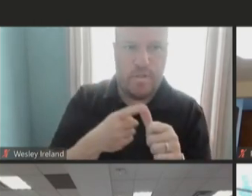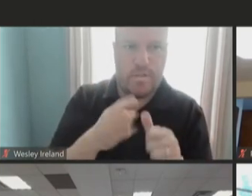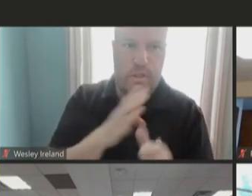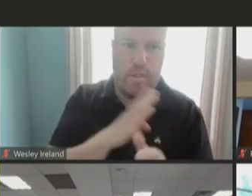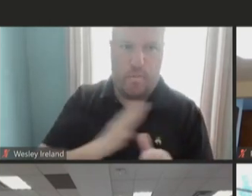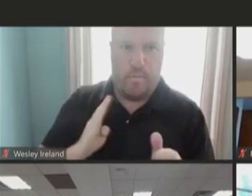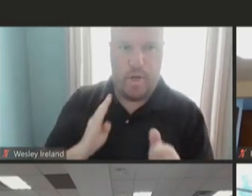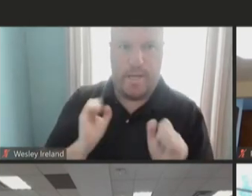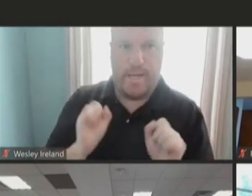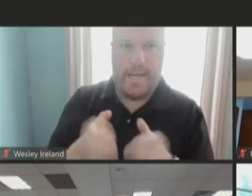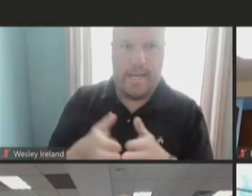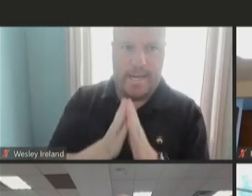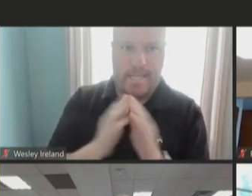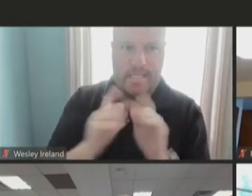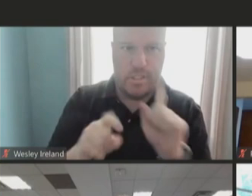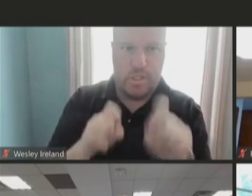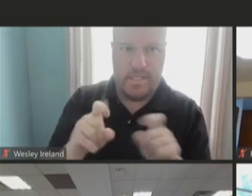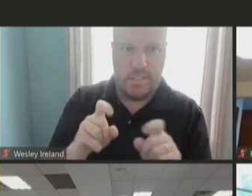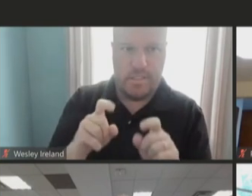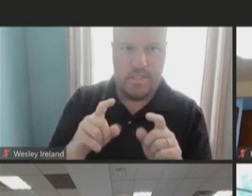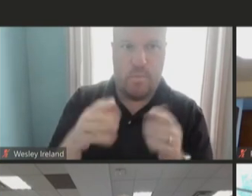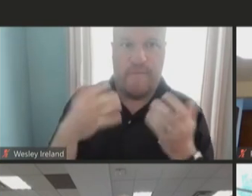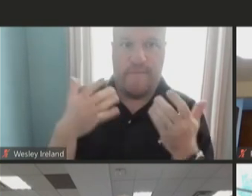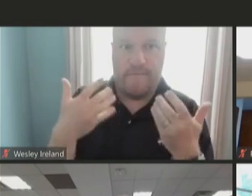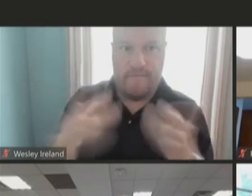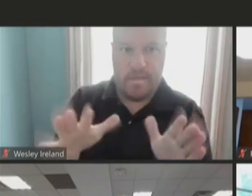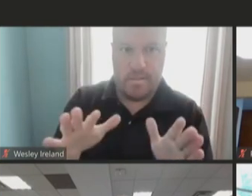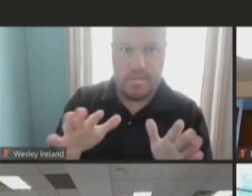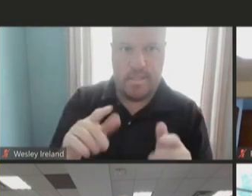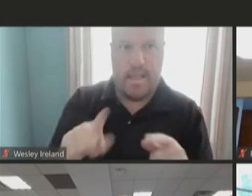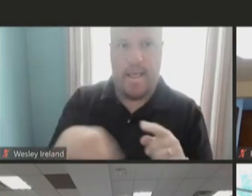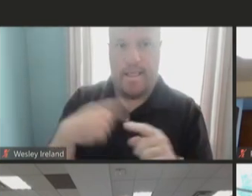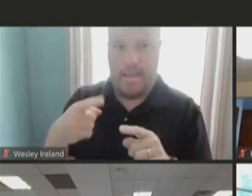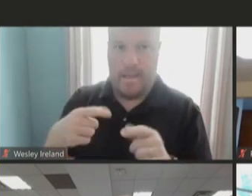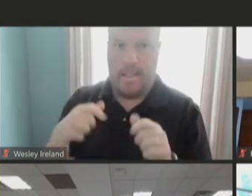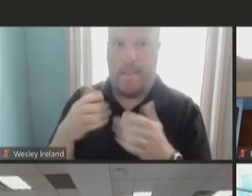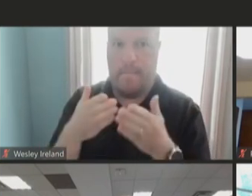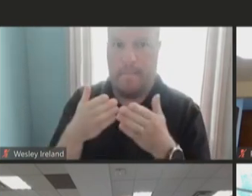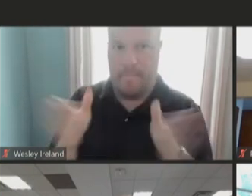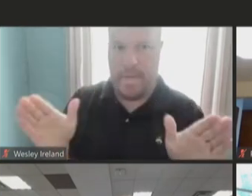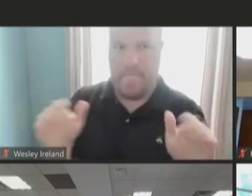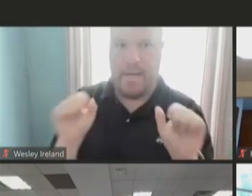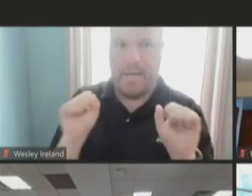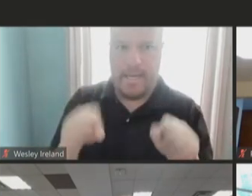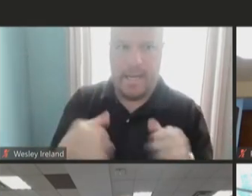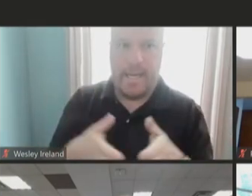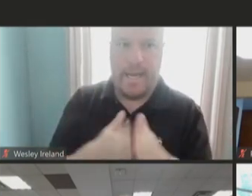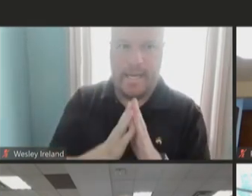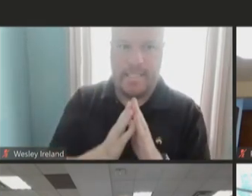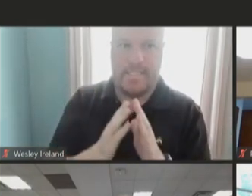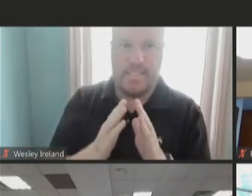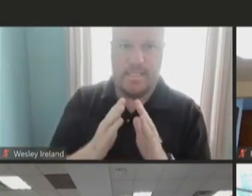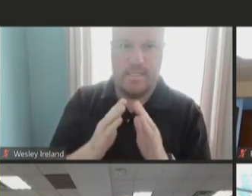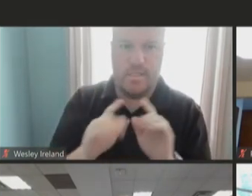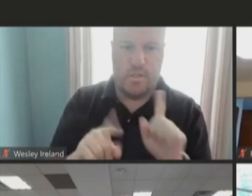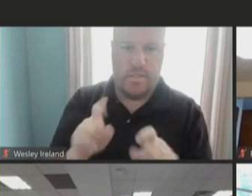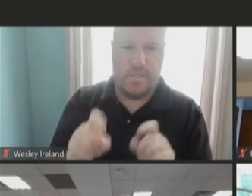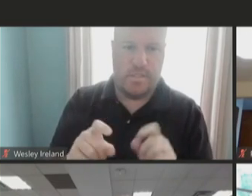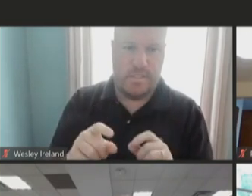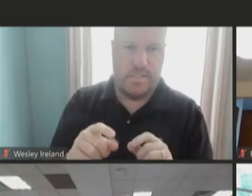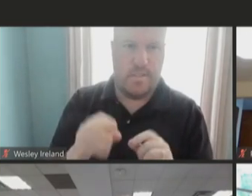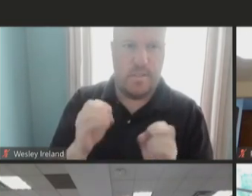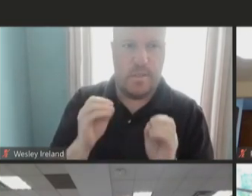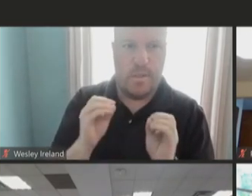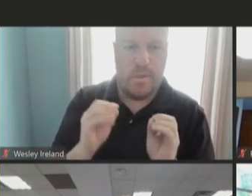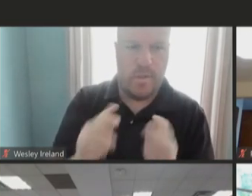for questions. First, the board can ask a few questions if they have any, and then once any members of the board have asked their